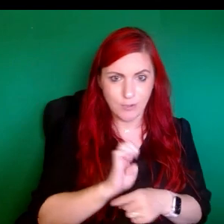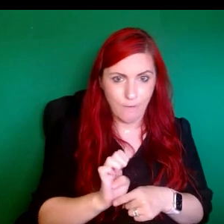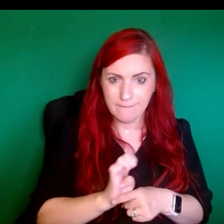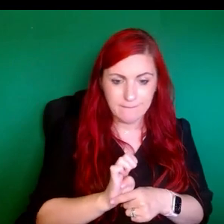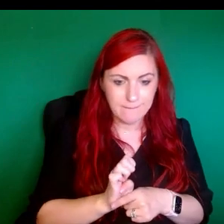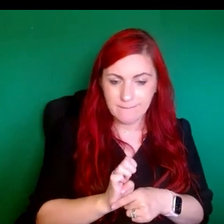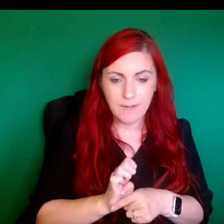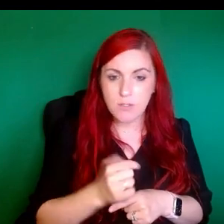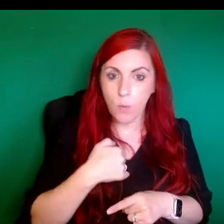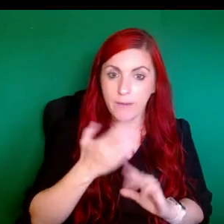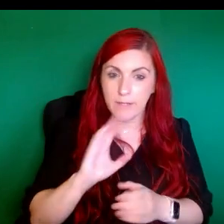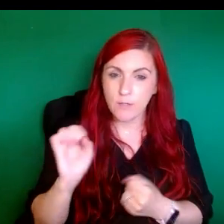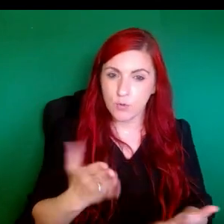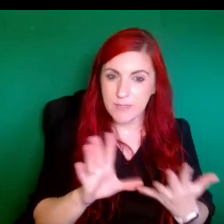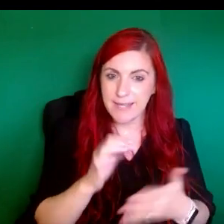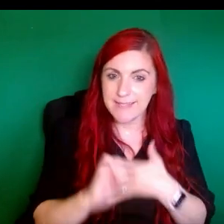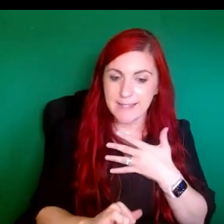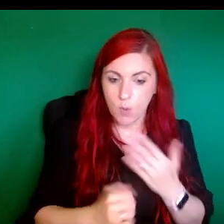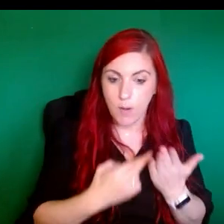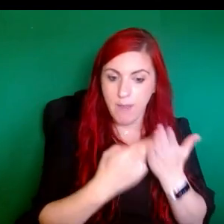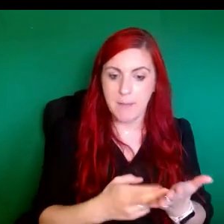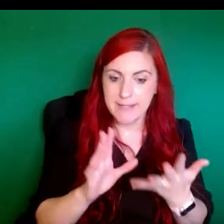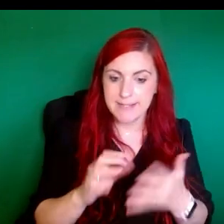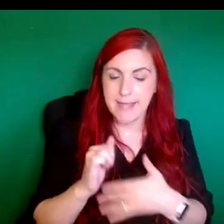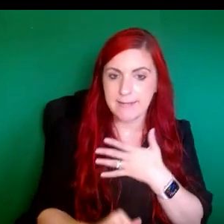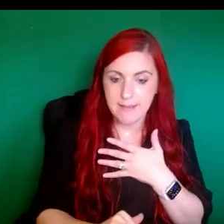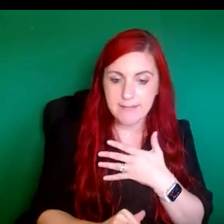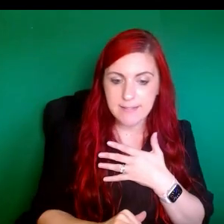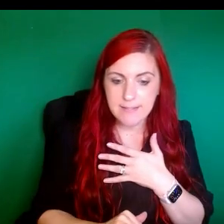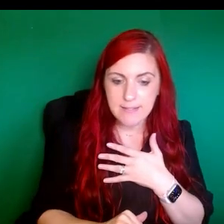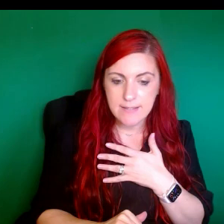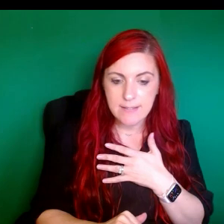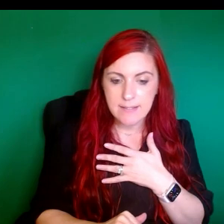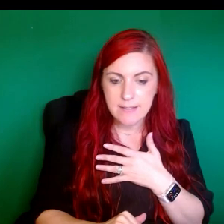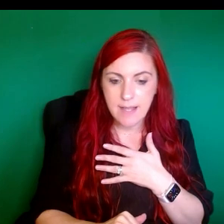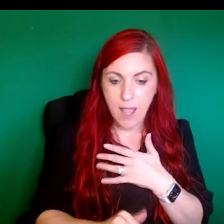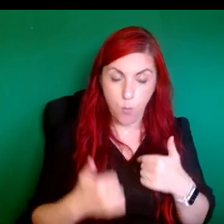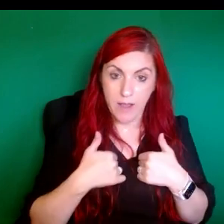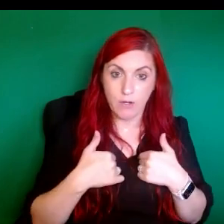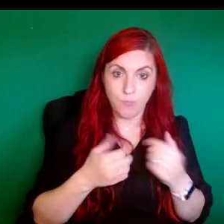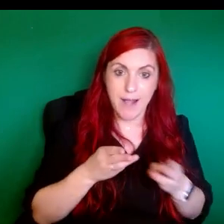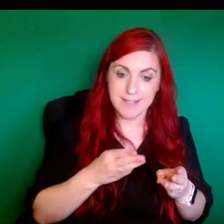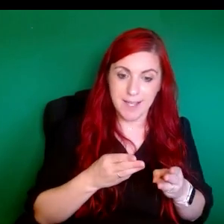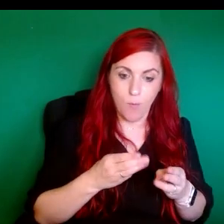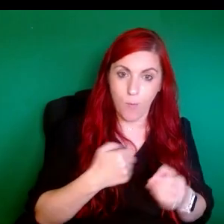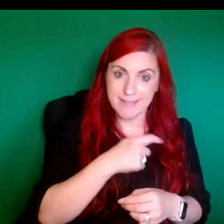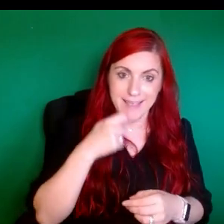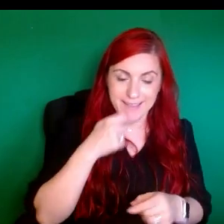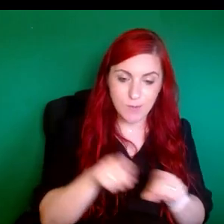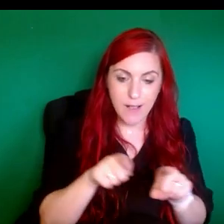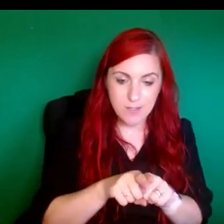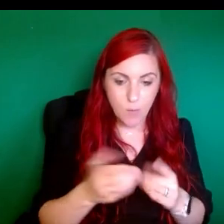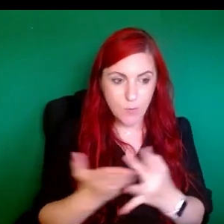really kind of practicing what we preach as such. And I think between the schools, between all the outreach work that we